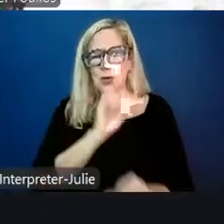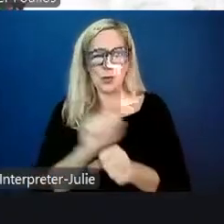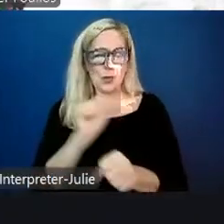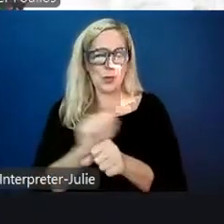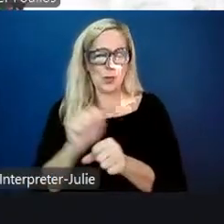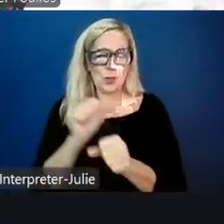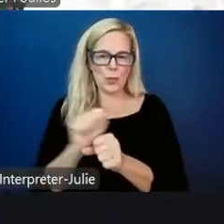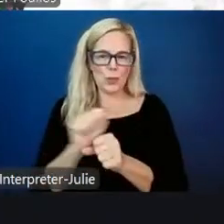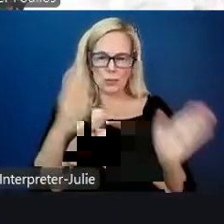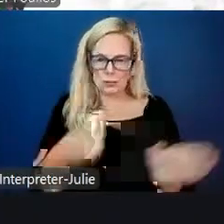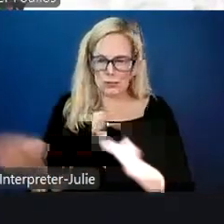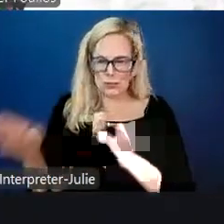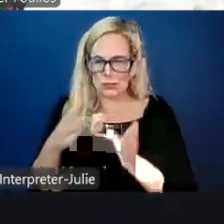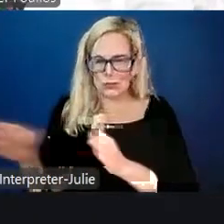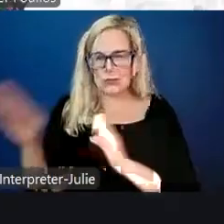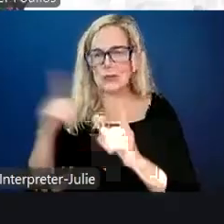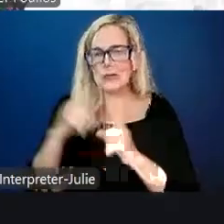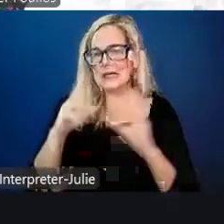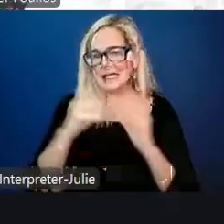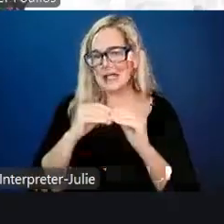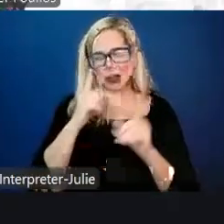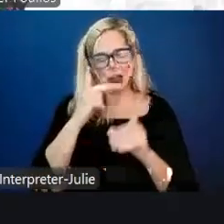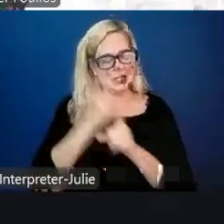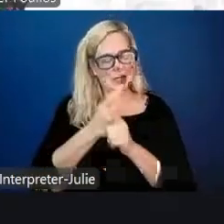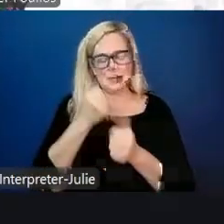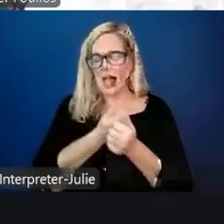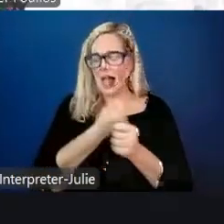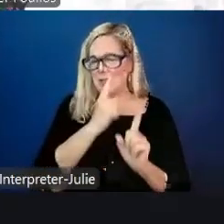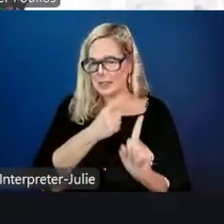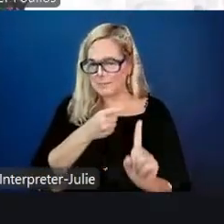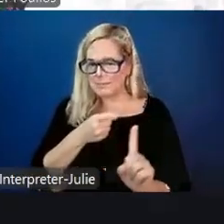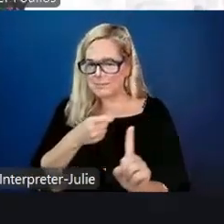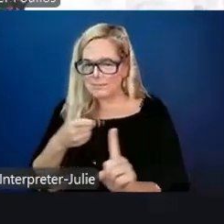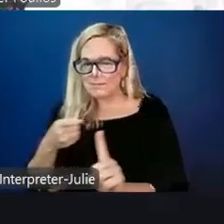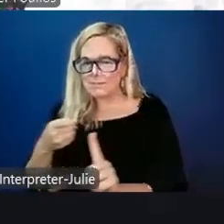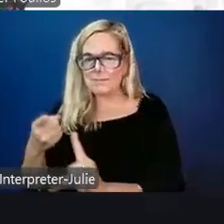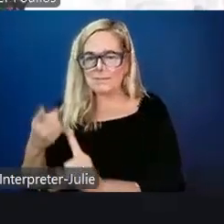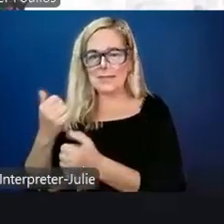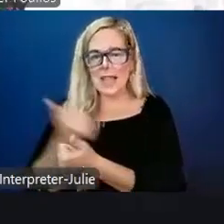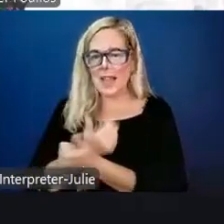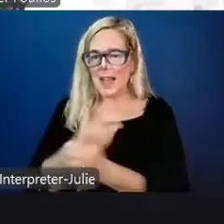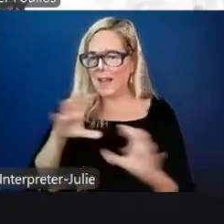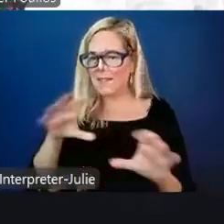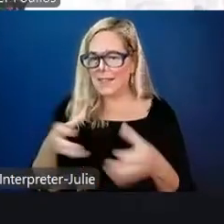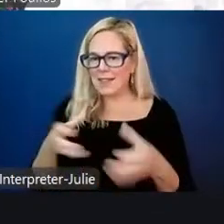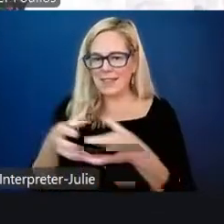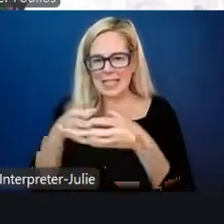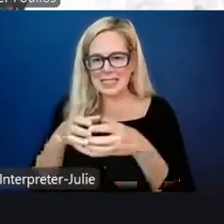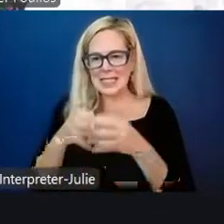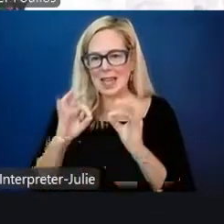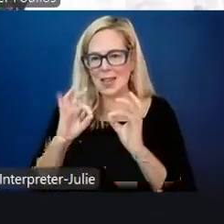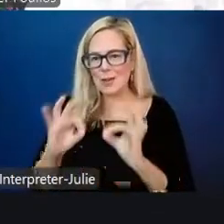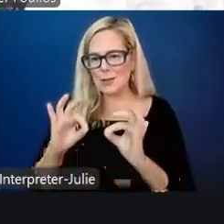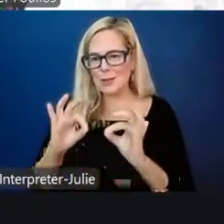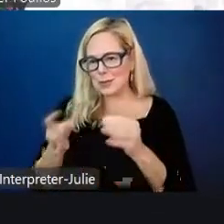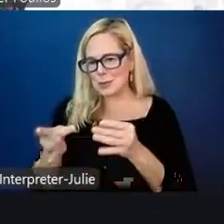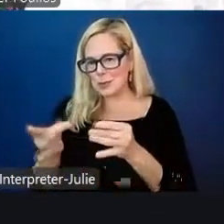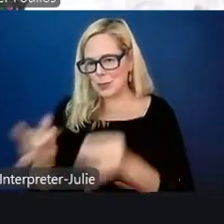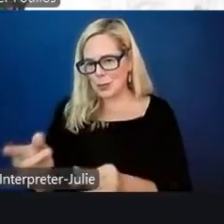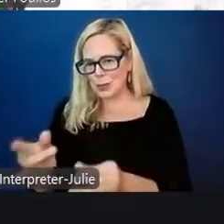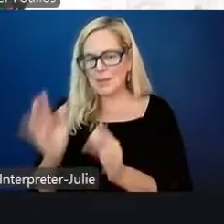this conference. She really keeps us on track and making sure that we have everything together and everything is running